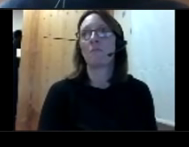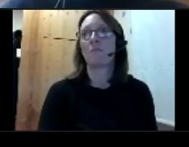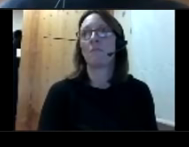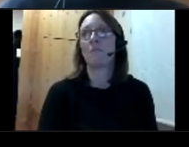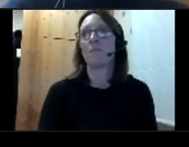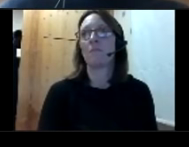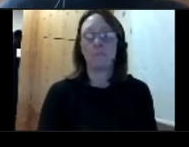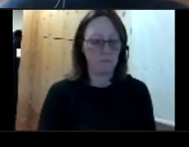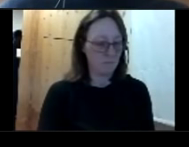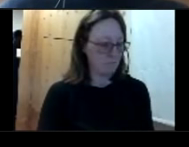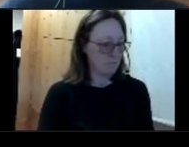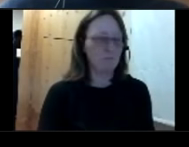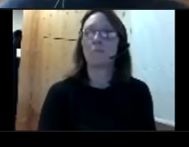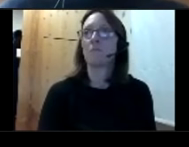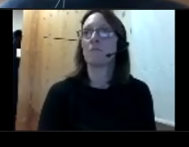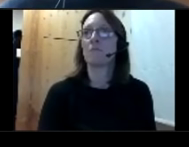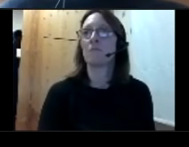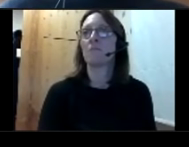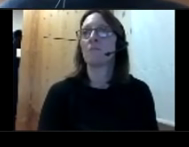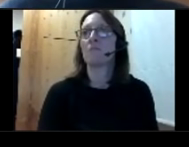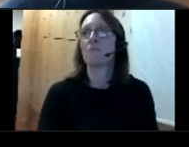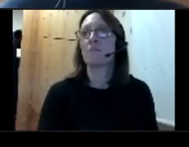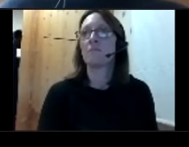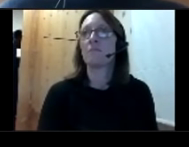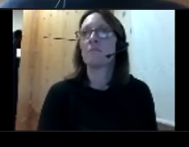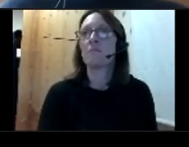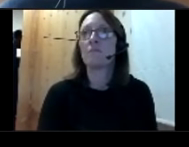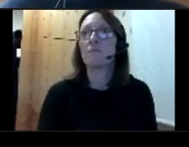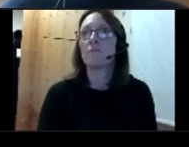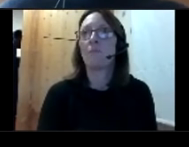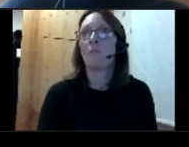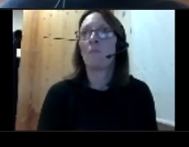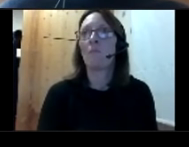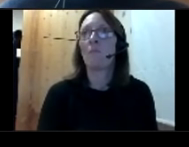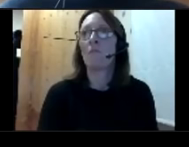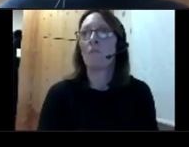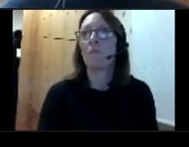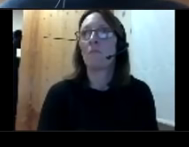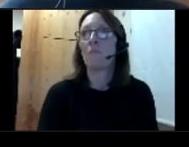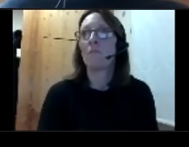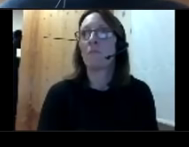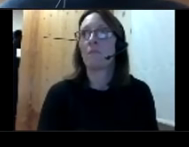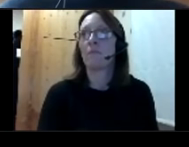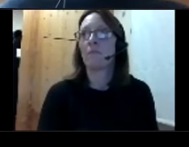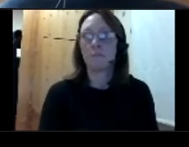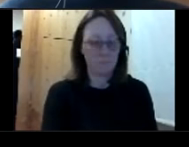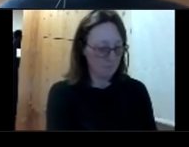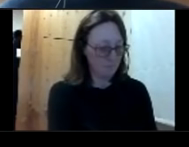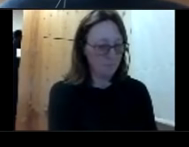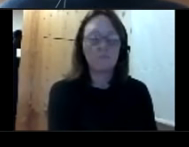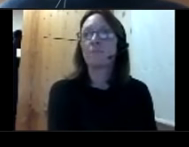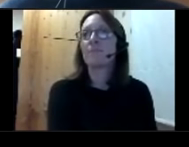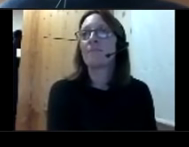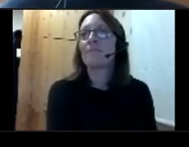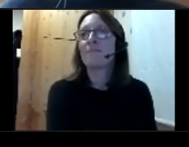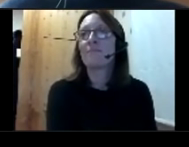that's going to come sooner rather than later, I think, in terms of digital skills. So take a look at the IAAP and have a look at the HE